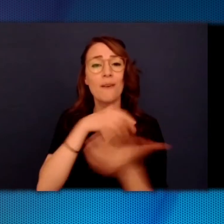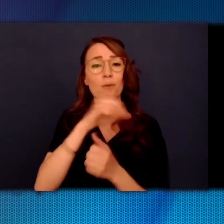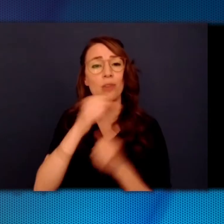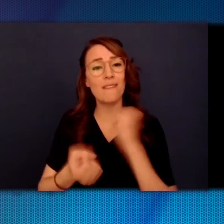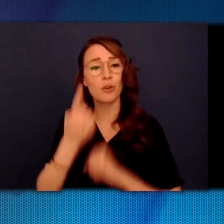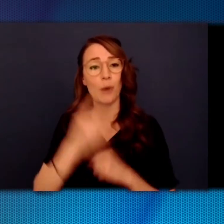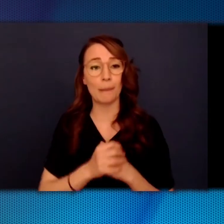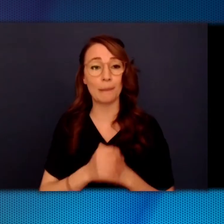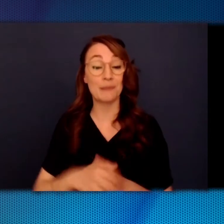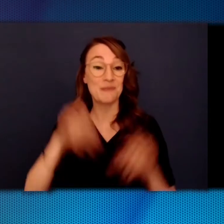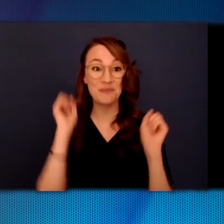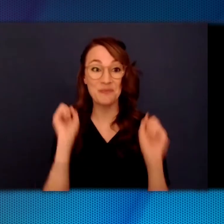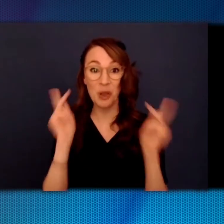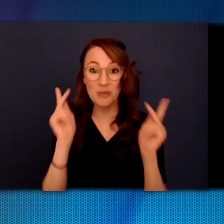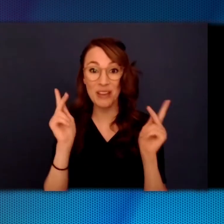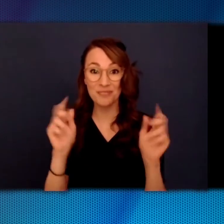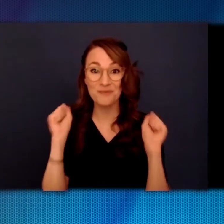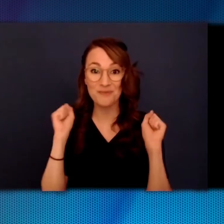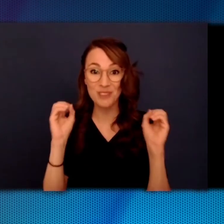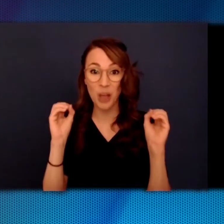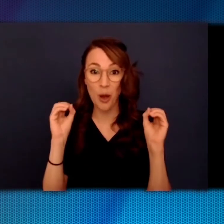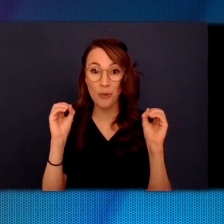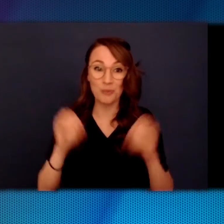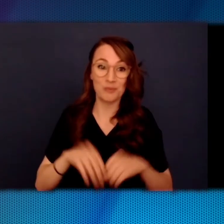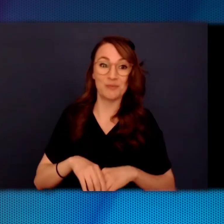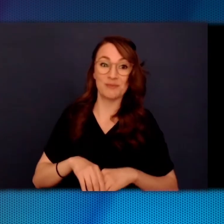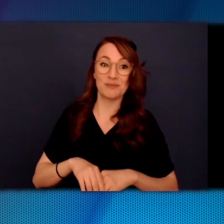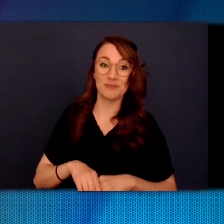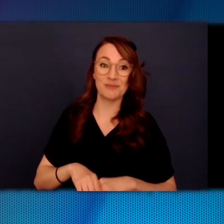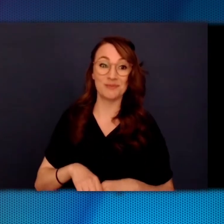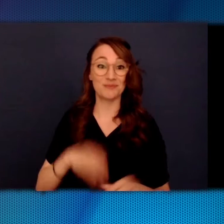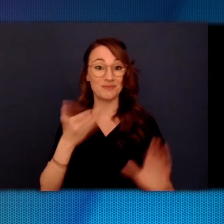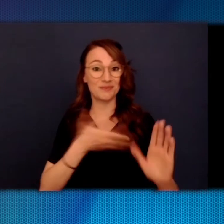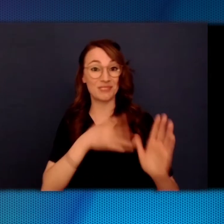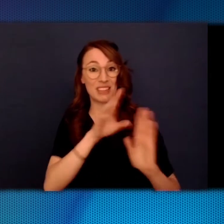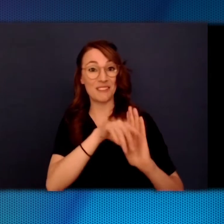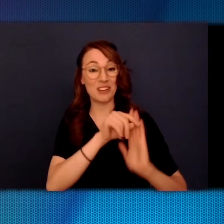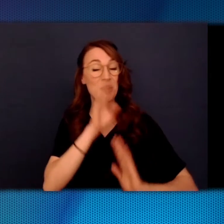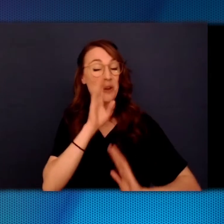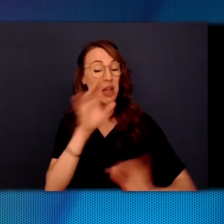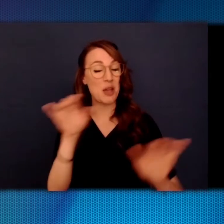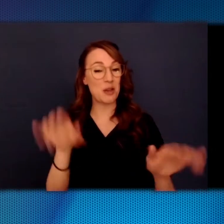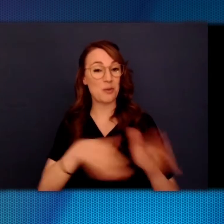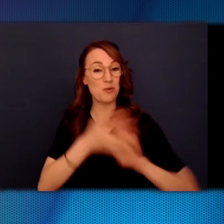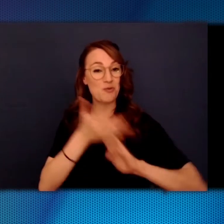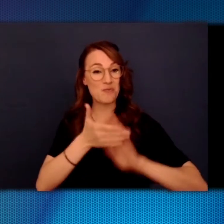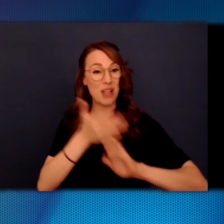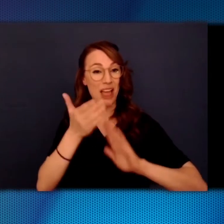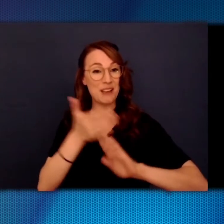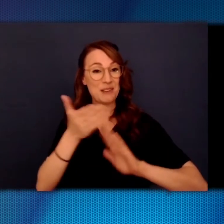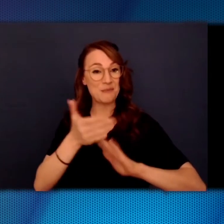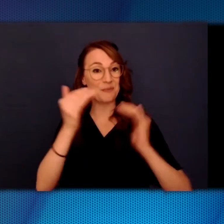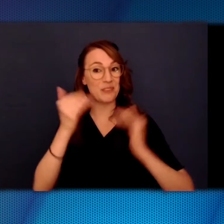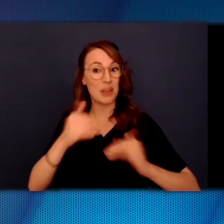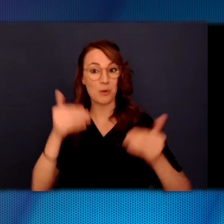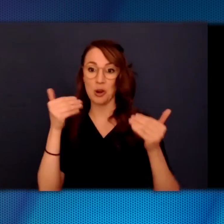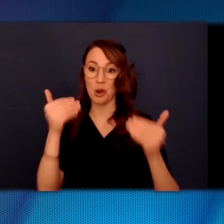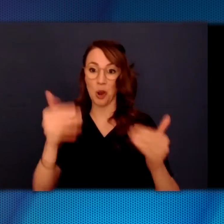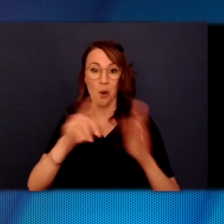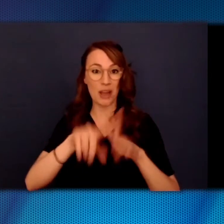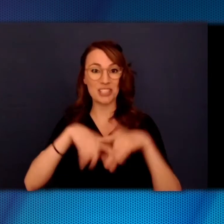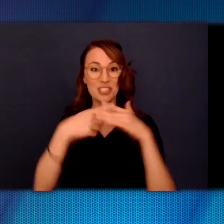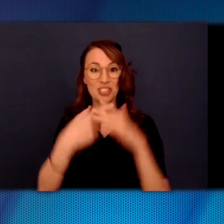All right, so this video is about to play, and then we're getting right into the opening